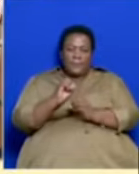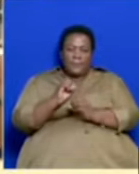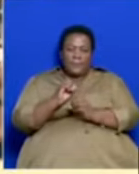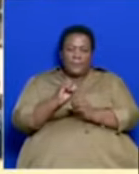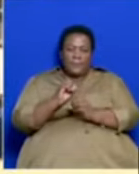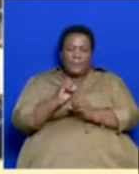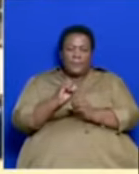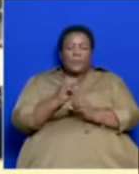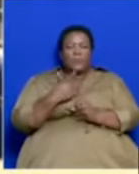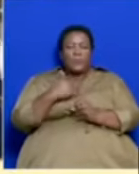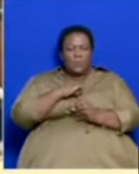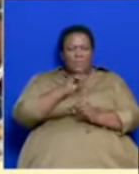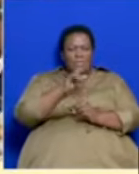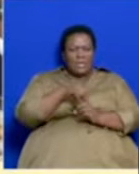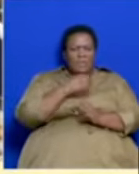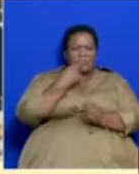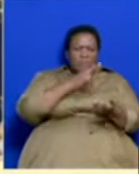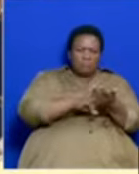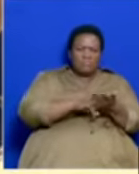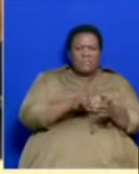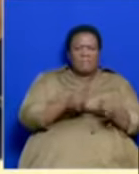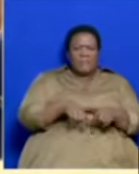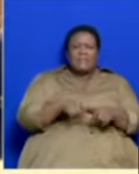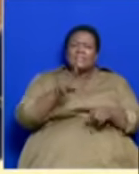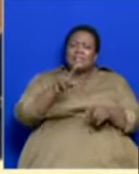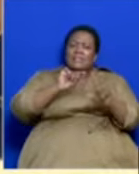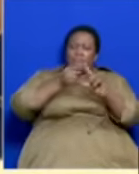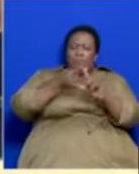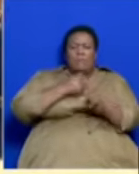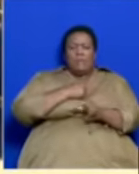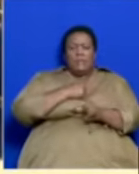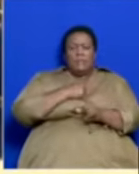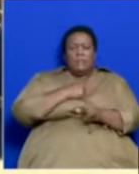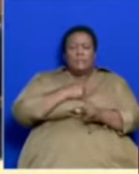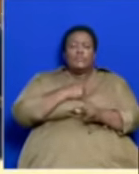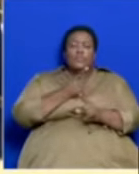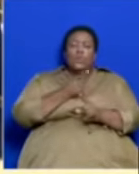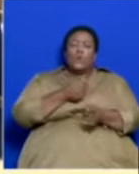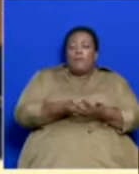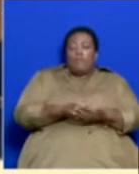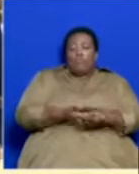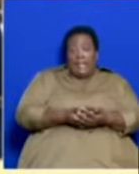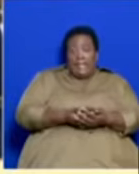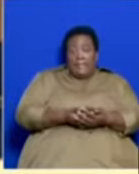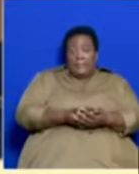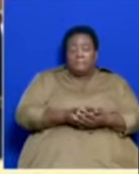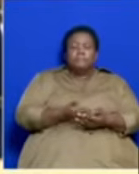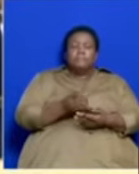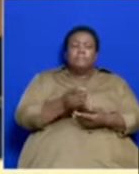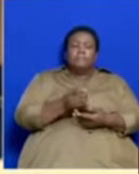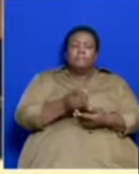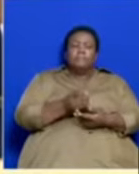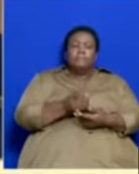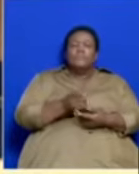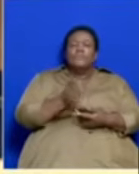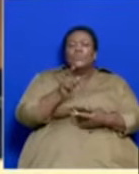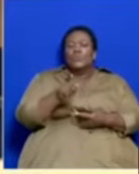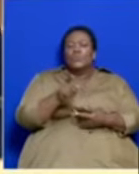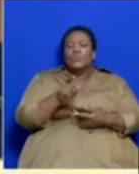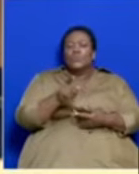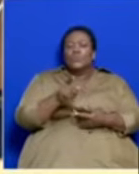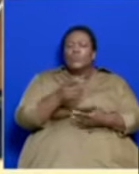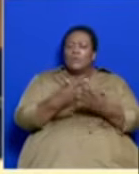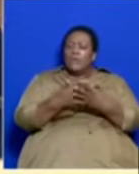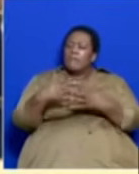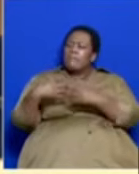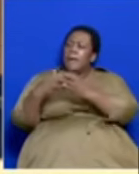is exactly my point. Yeah. Practically, you may easily establish that there is a prima facie case